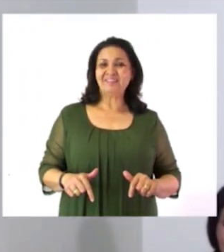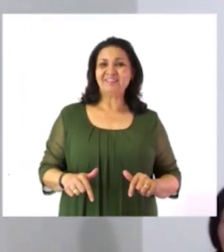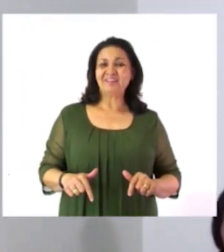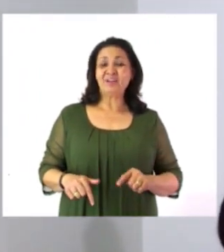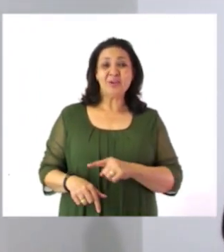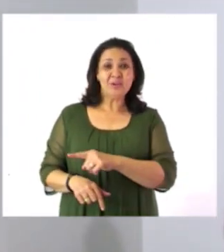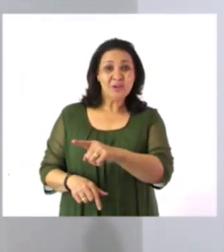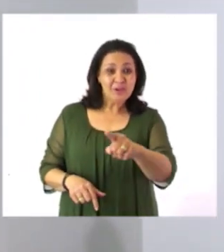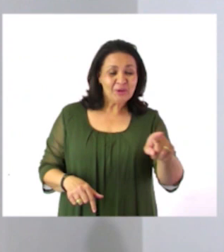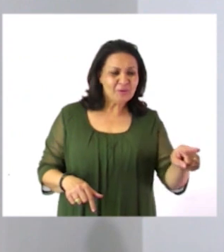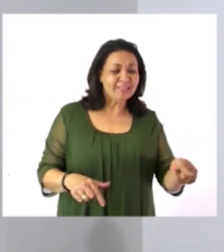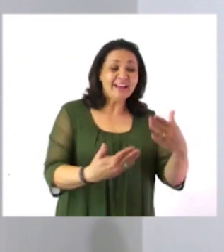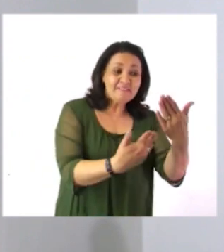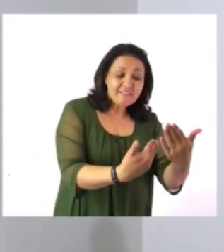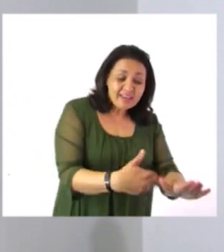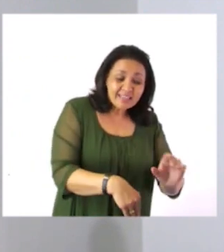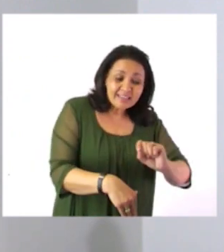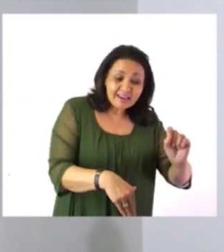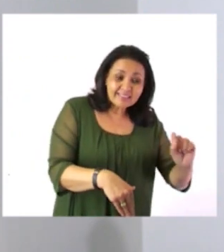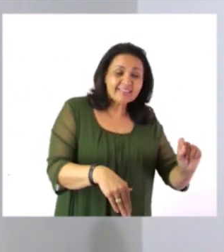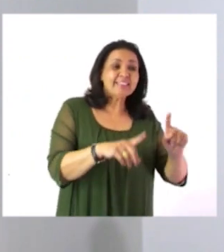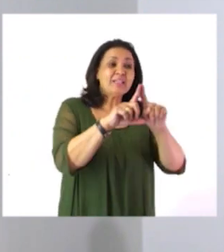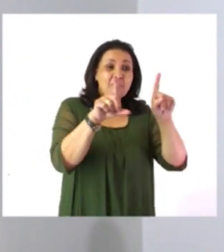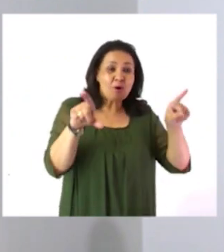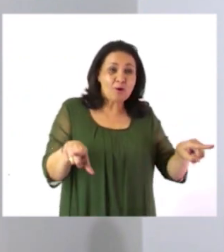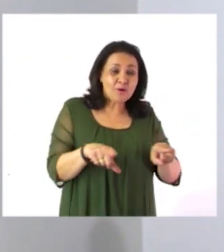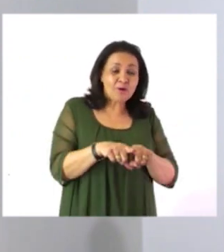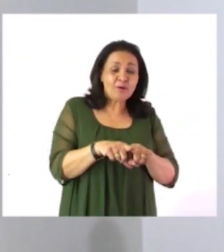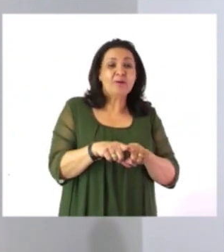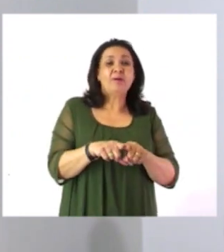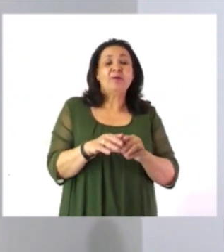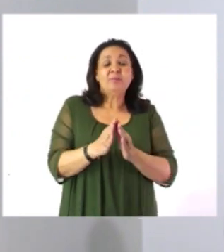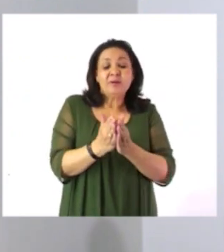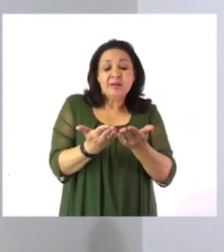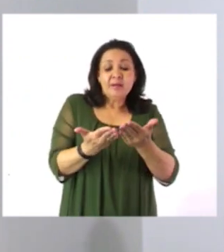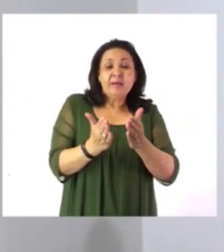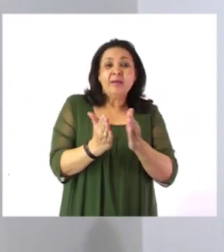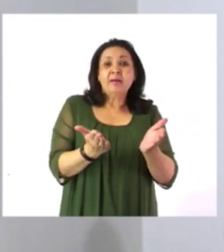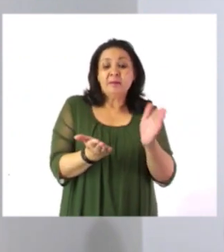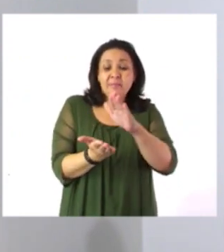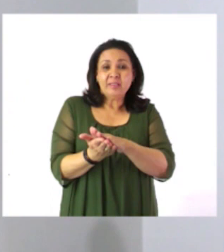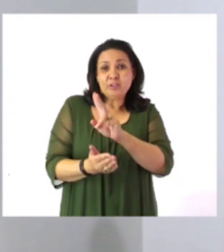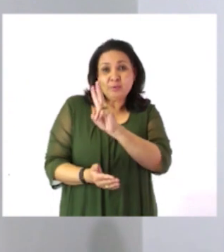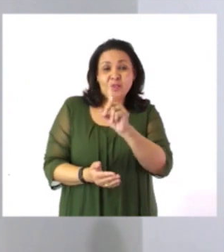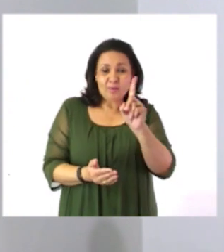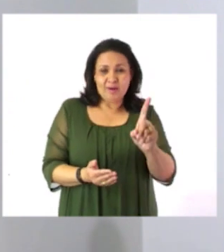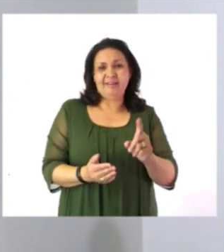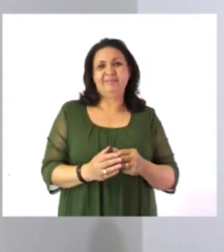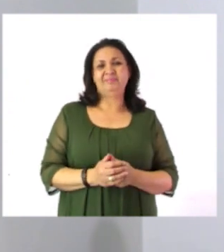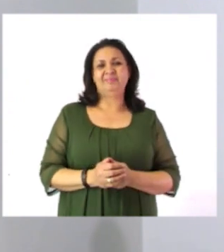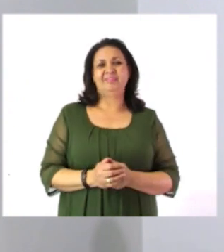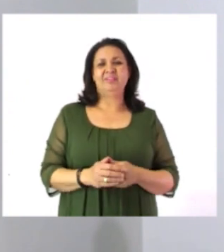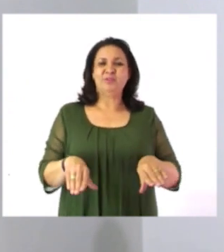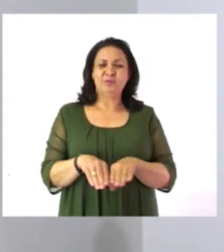finish writing in the blocks that you have on page 21. I want you to do it with time and on your